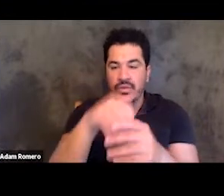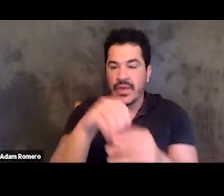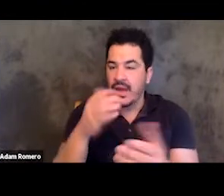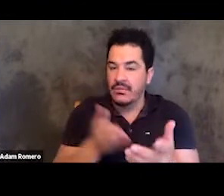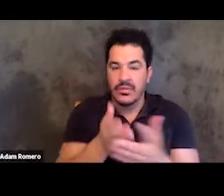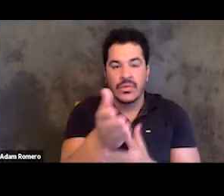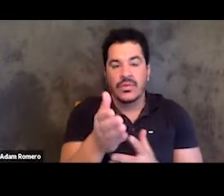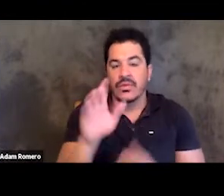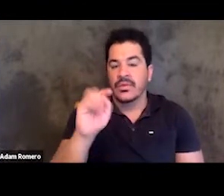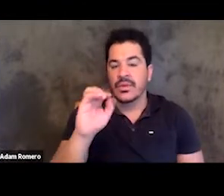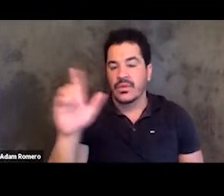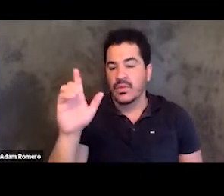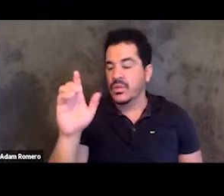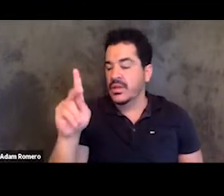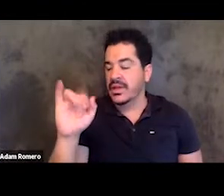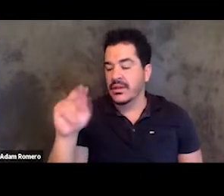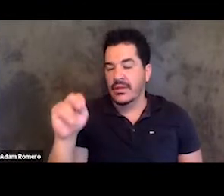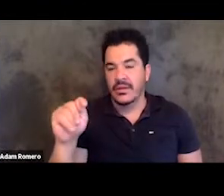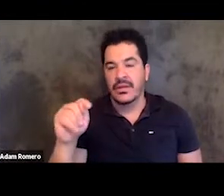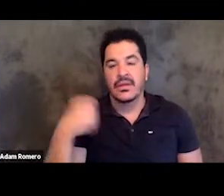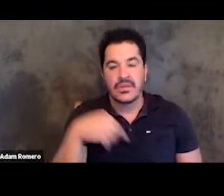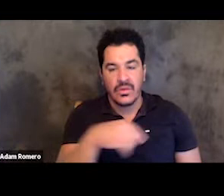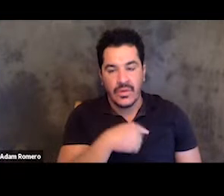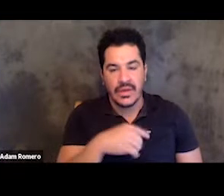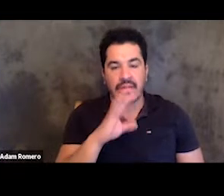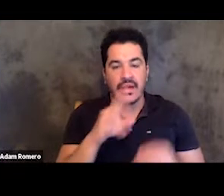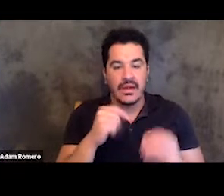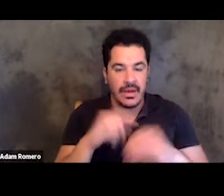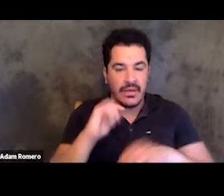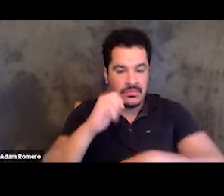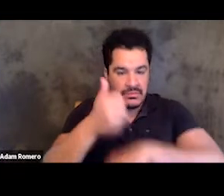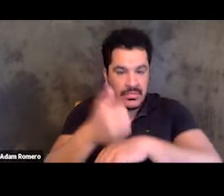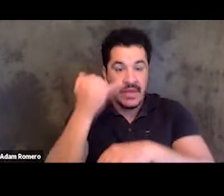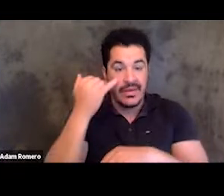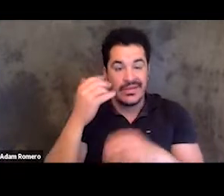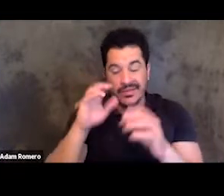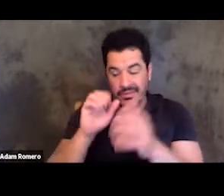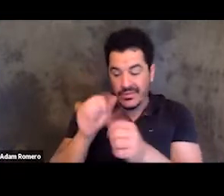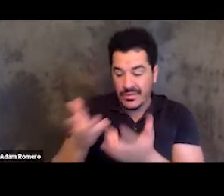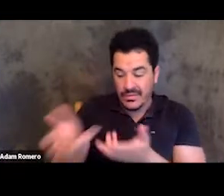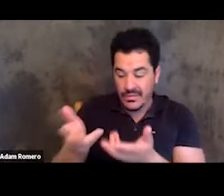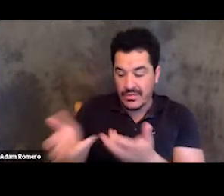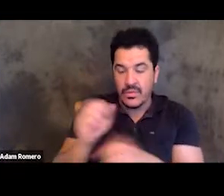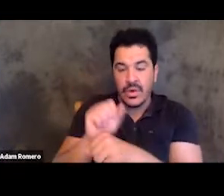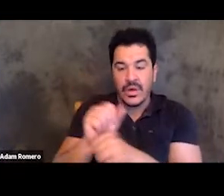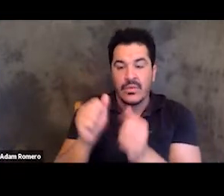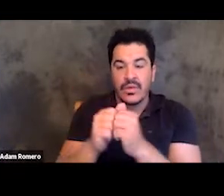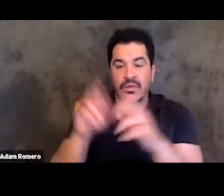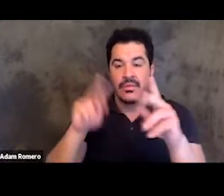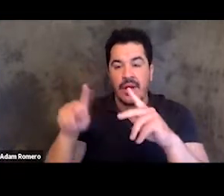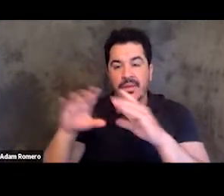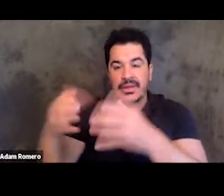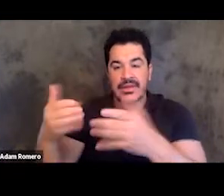here with it implementing on working with populations of high levels of distress, we integrate key considerations throughout